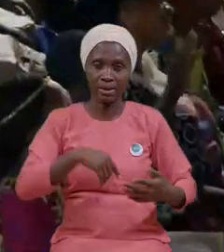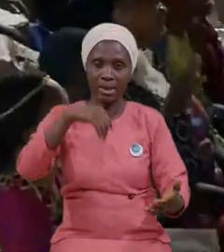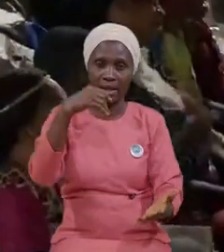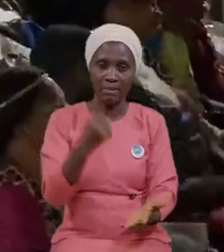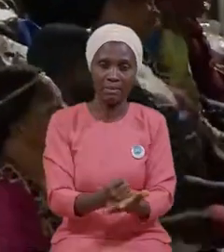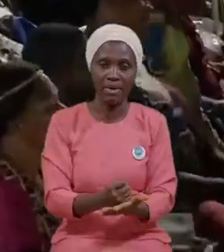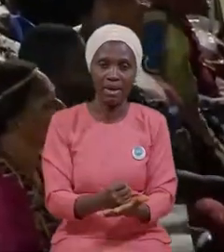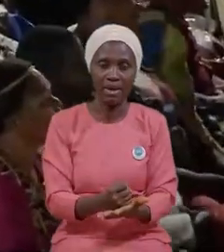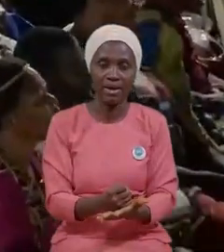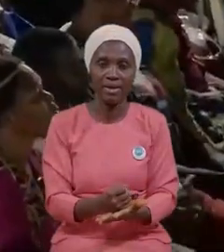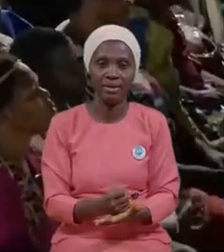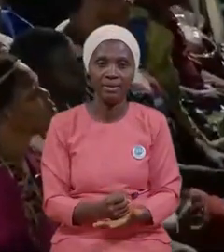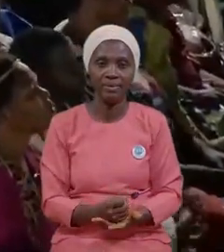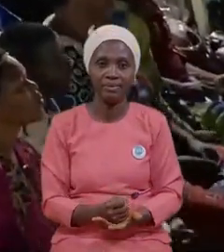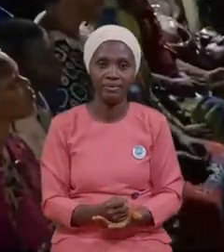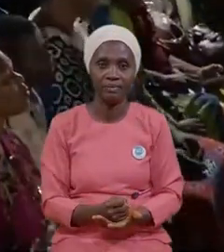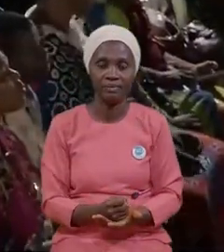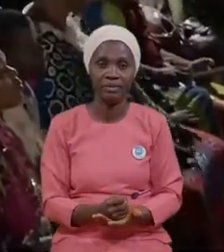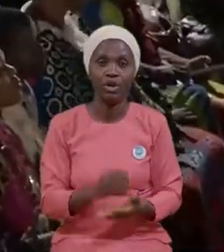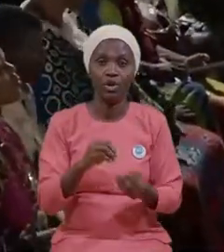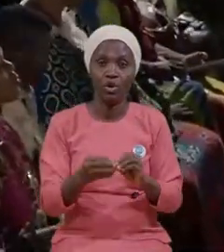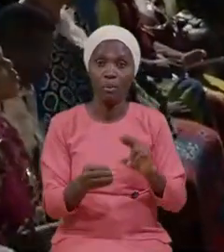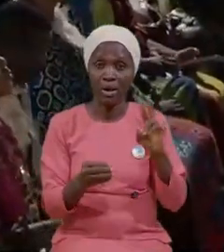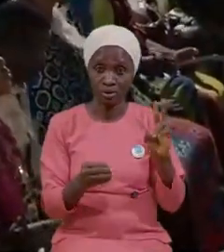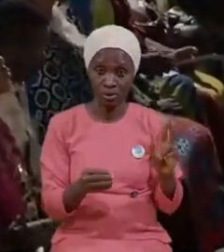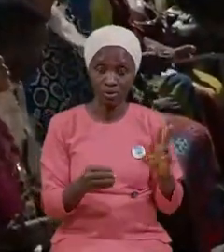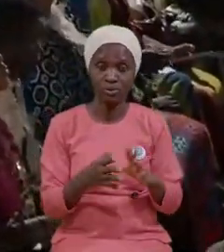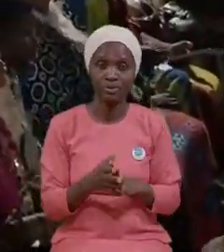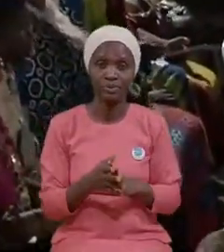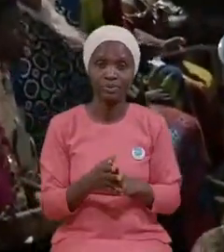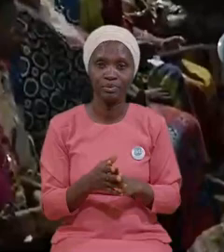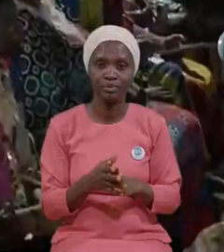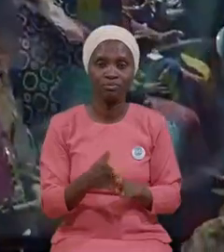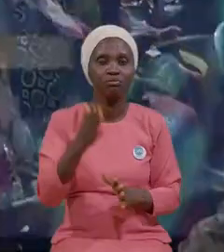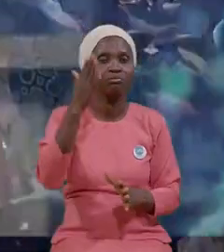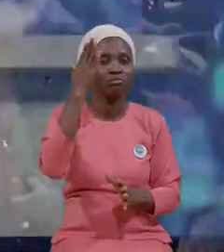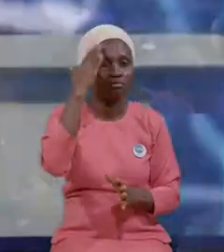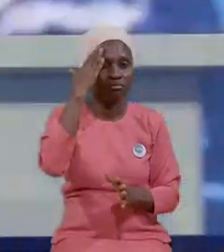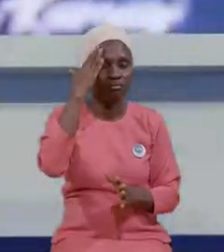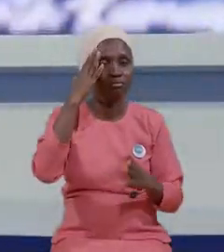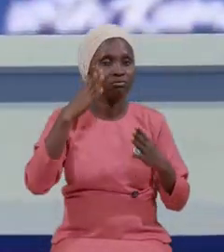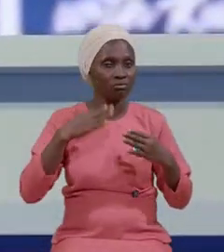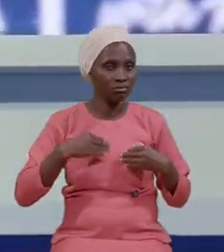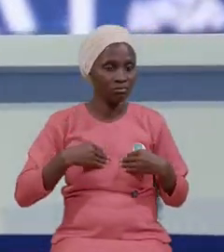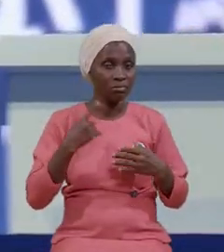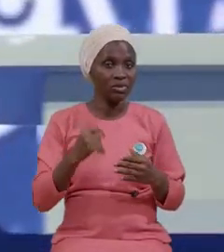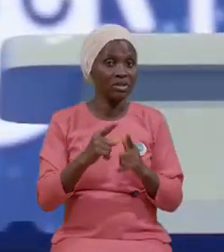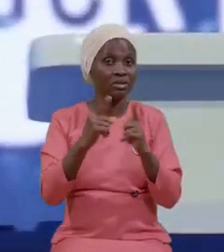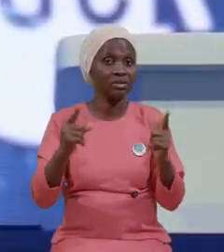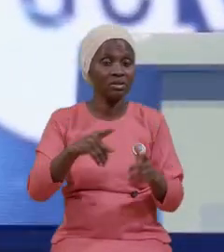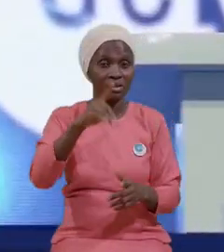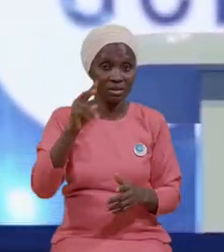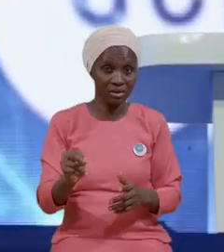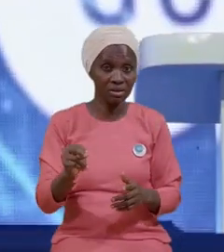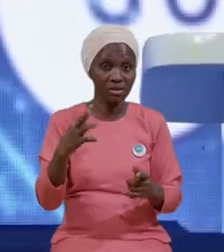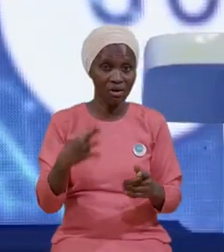Amen. Look at number two there. Number two, acknowledging the great need of peace.